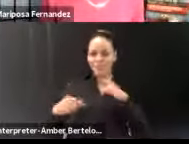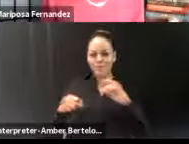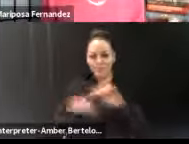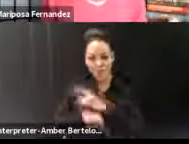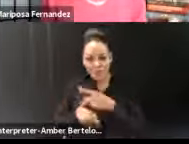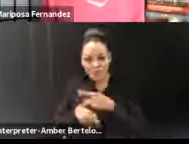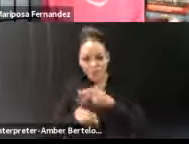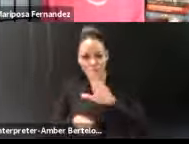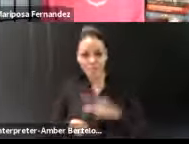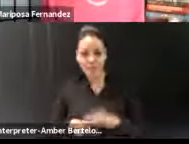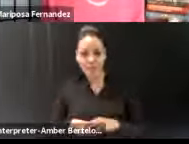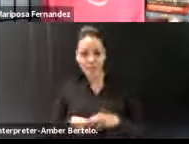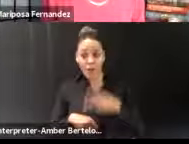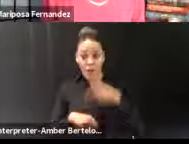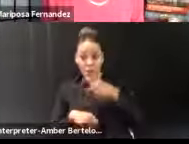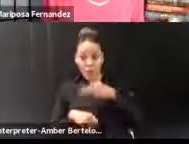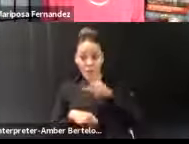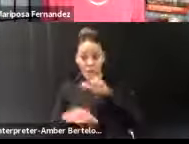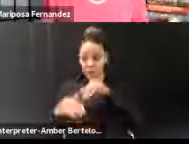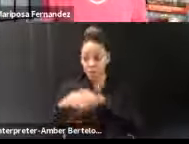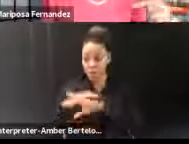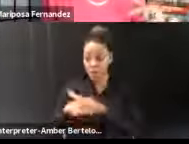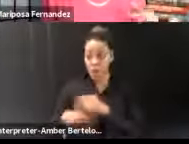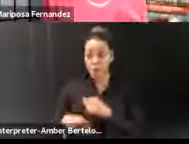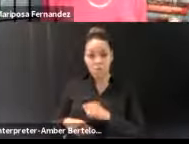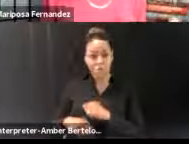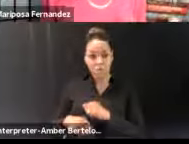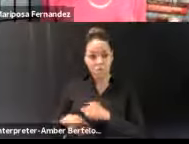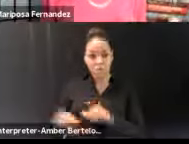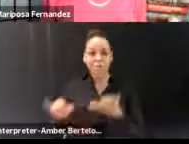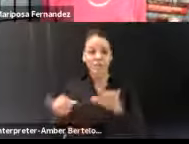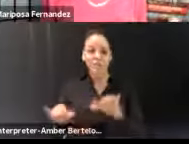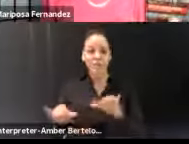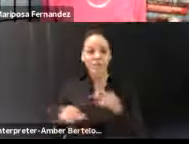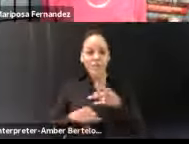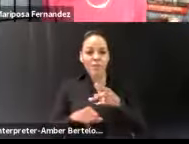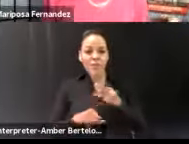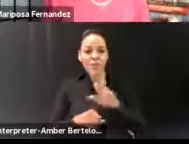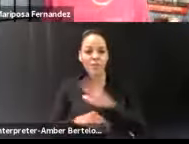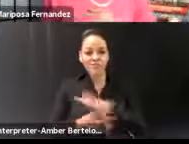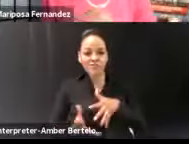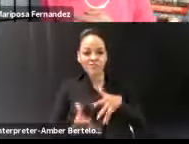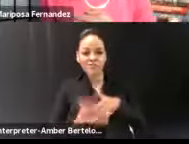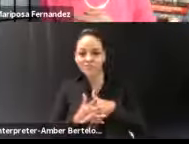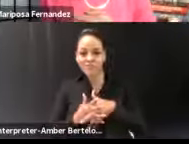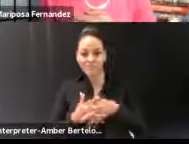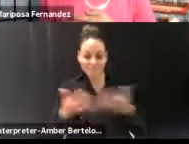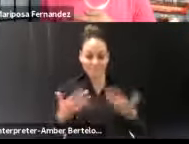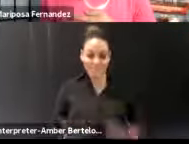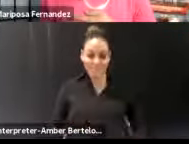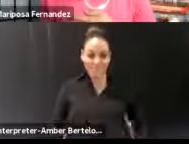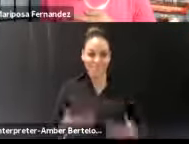boricua. No nací en Puerto Rico. Puerto Rico nació en mí.